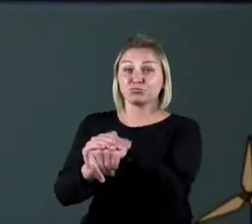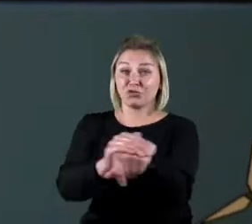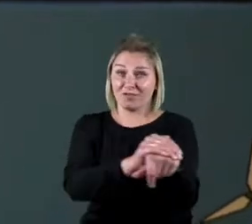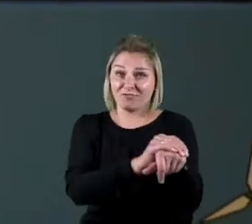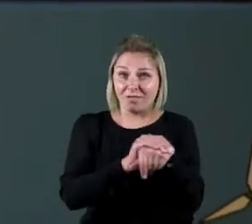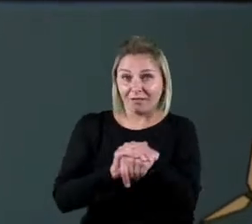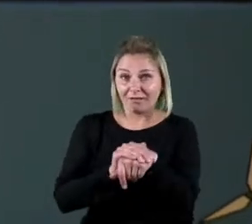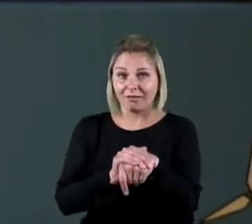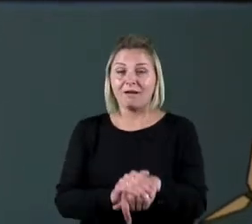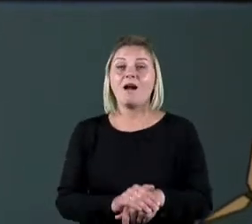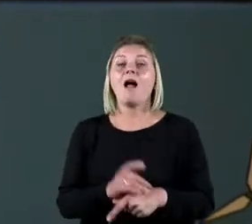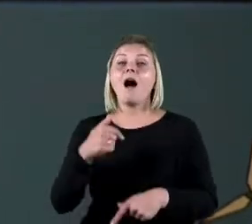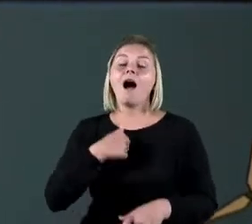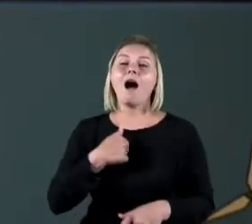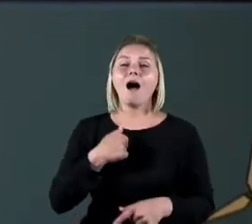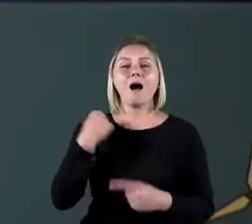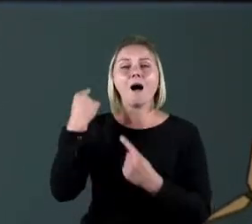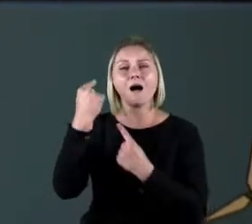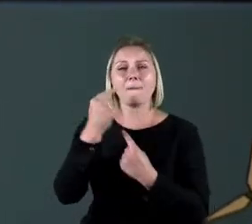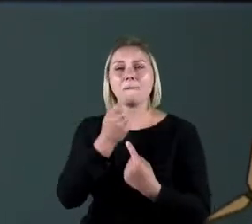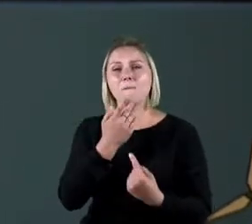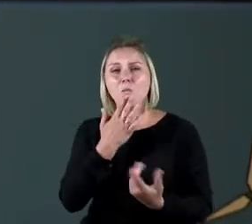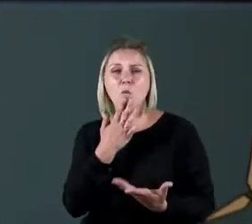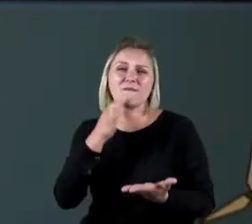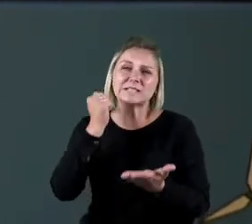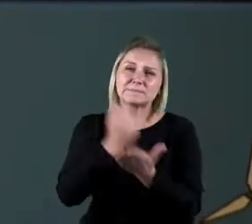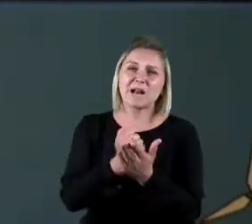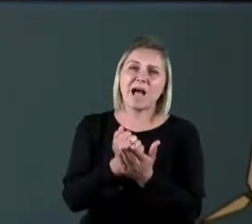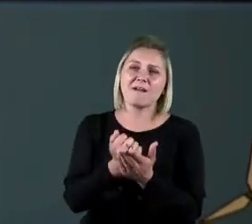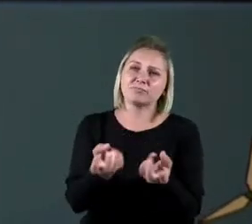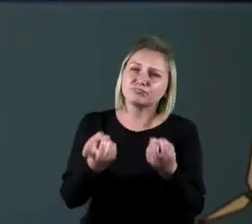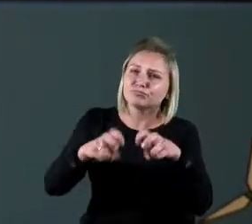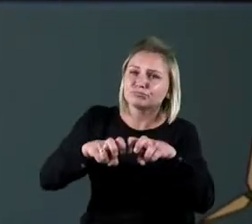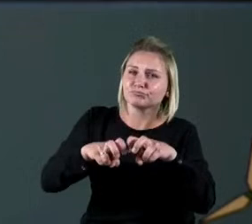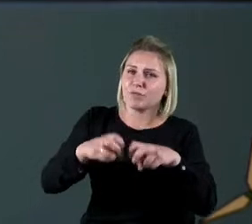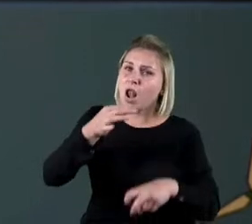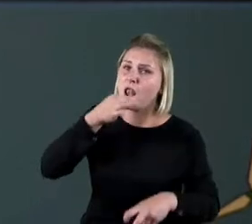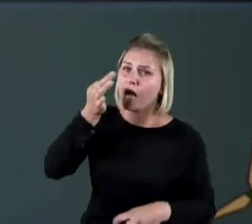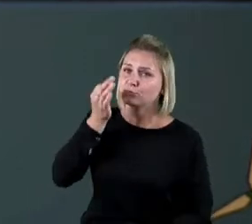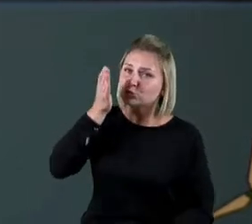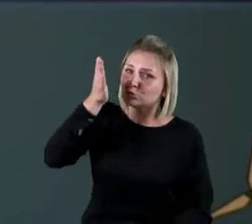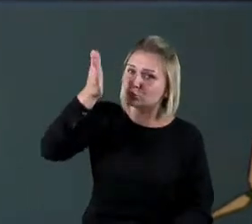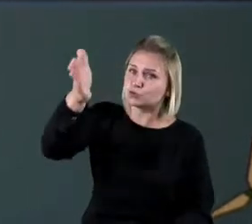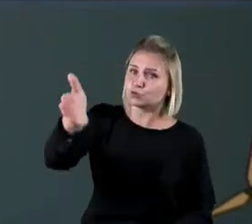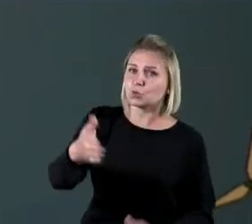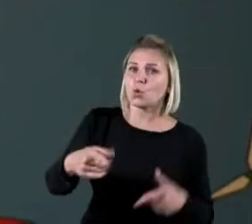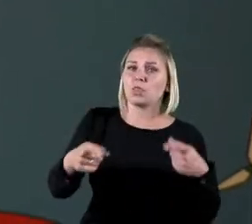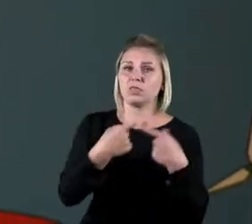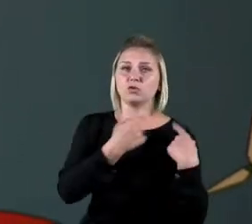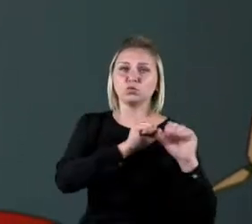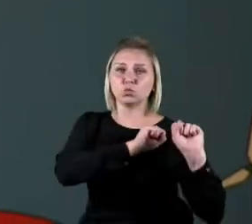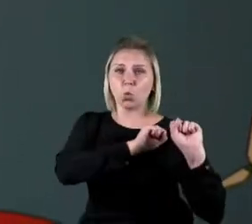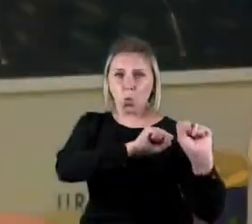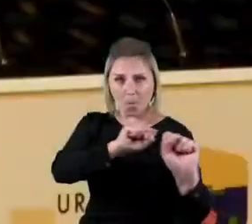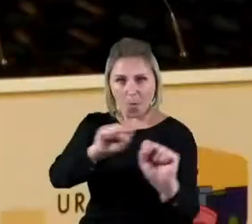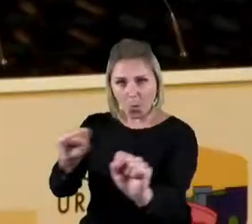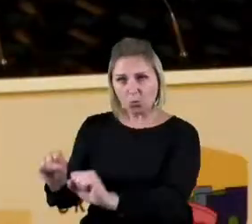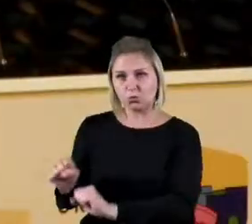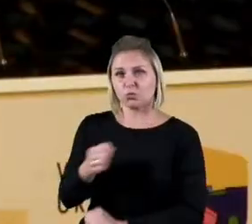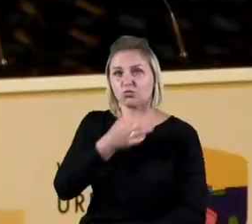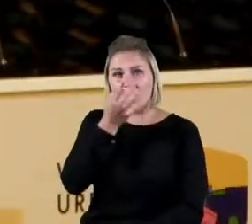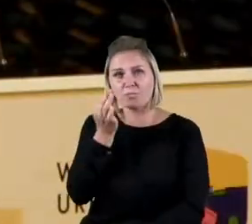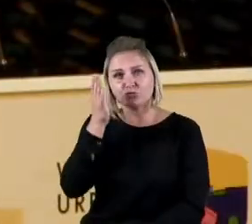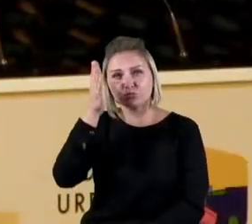futures, we must recall former UN Secretary General Ban Ki-moon's assertion that the battle for sustainable development